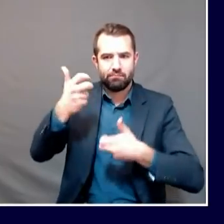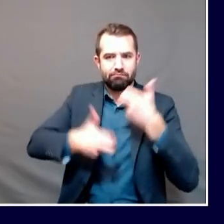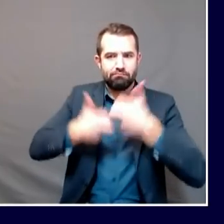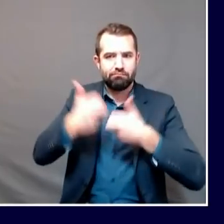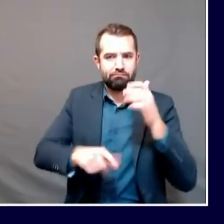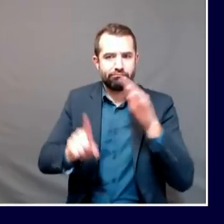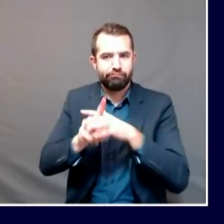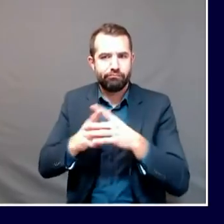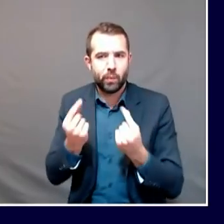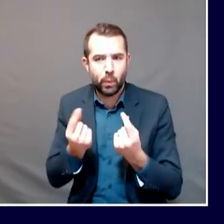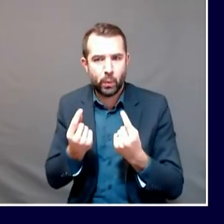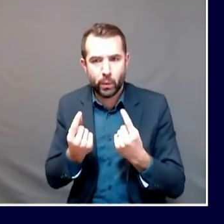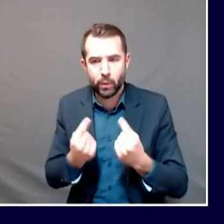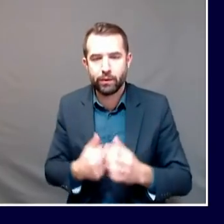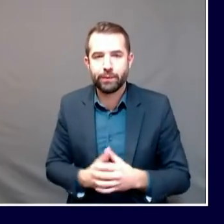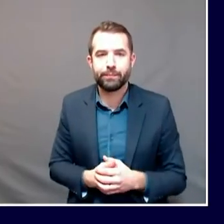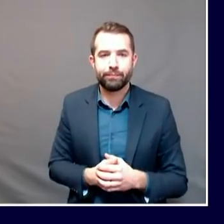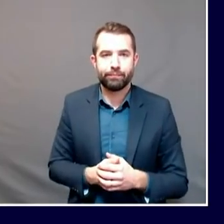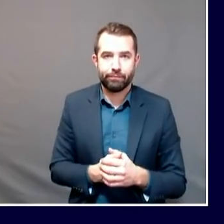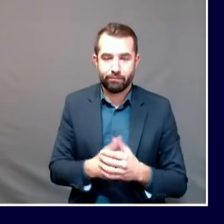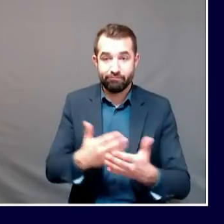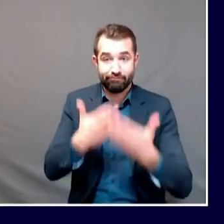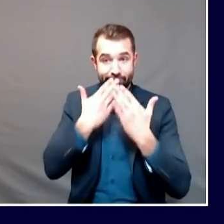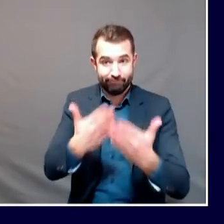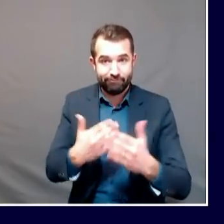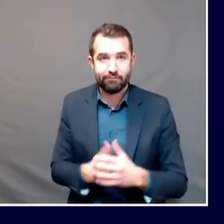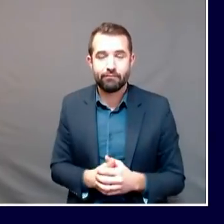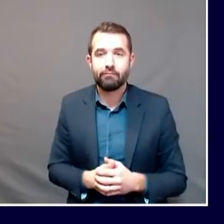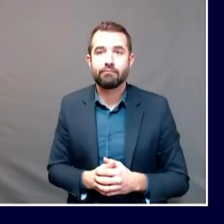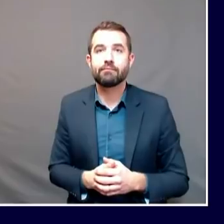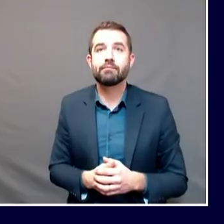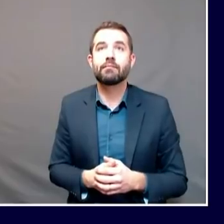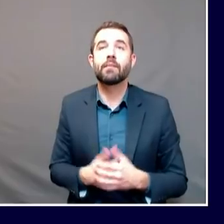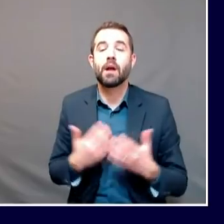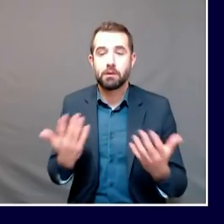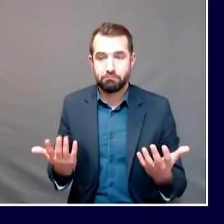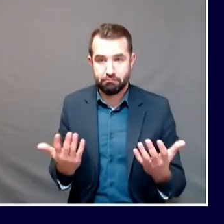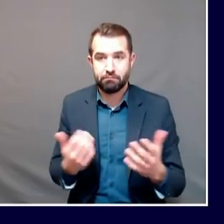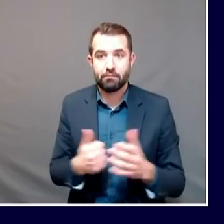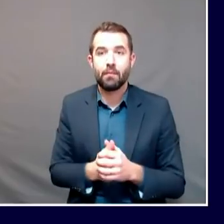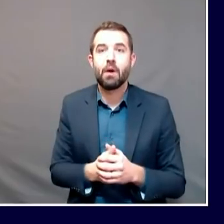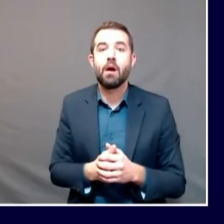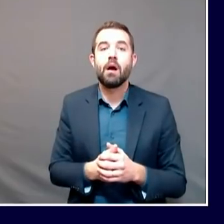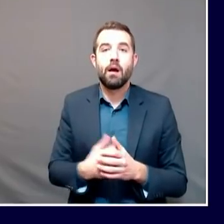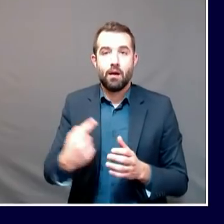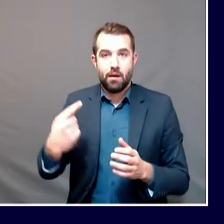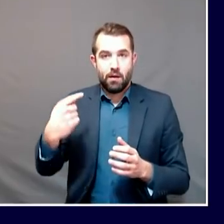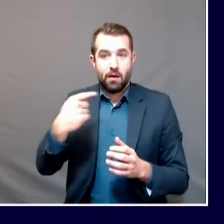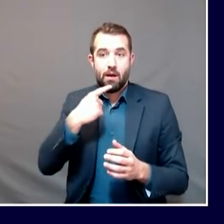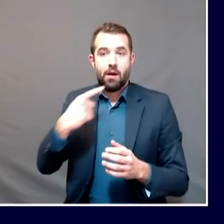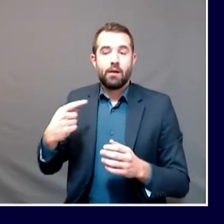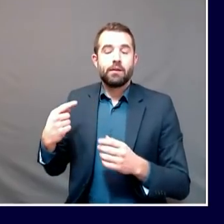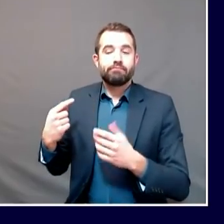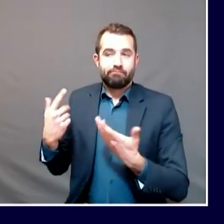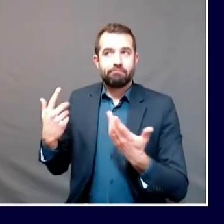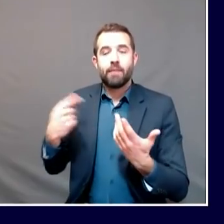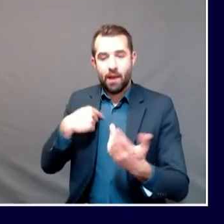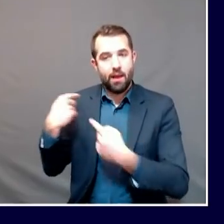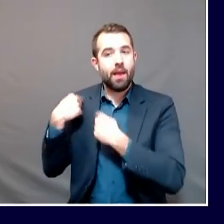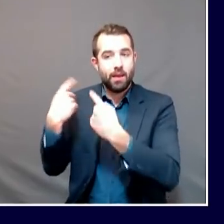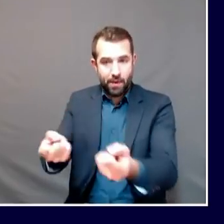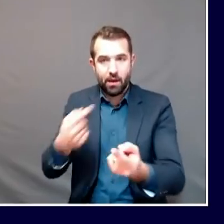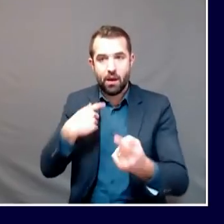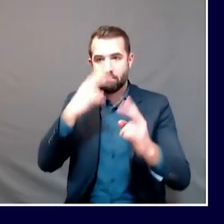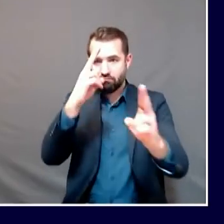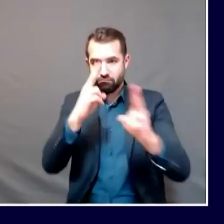Evan. I had the honor of speaking with and getting advice and feedback from the Permanent Commission on this exact issue earlier